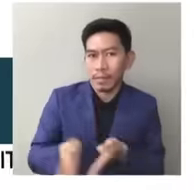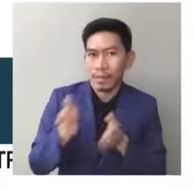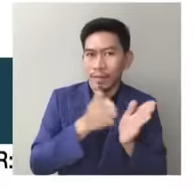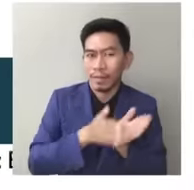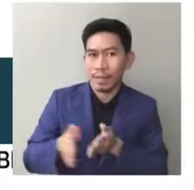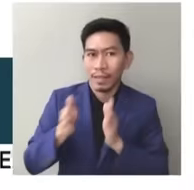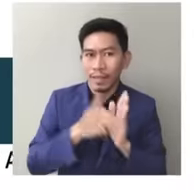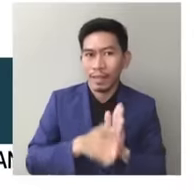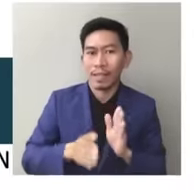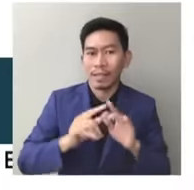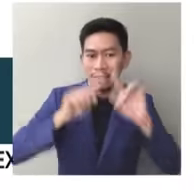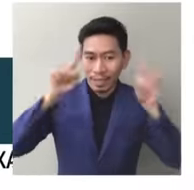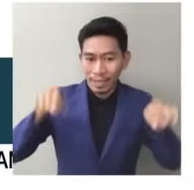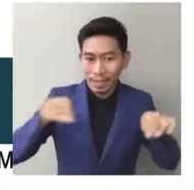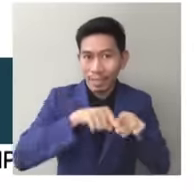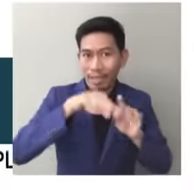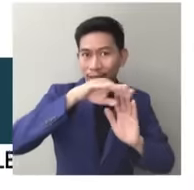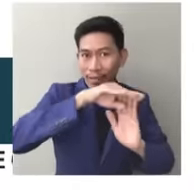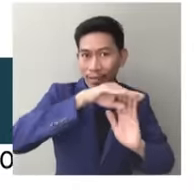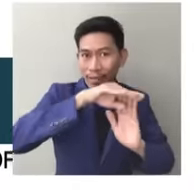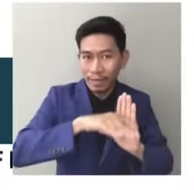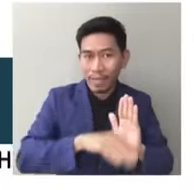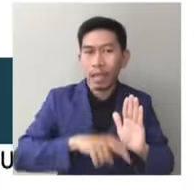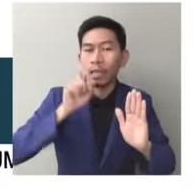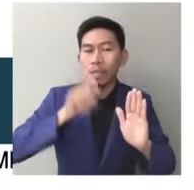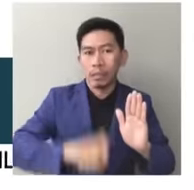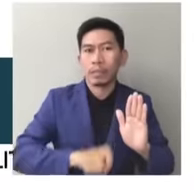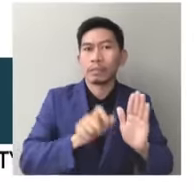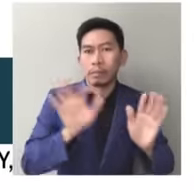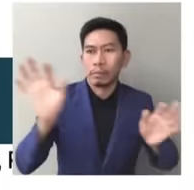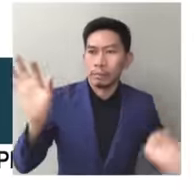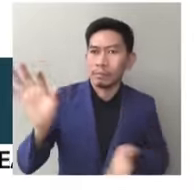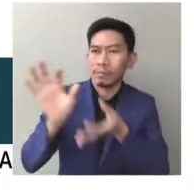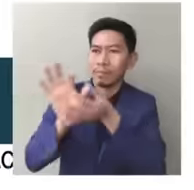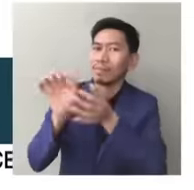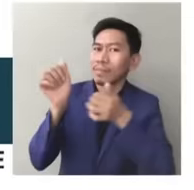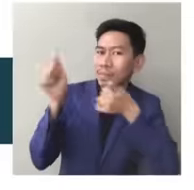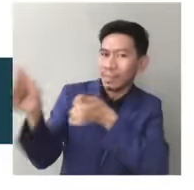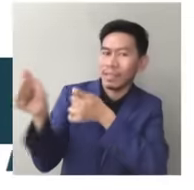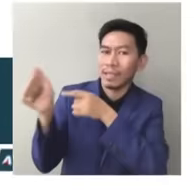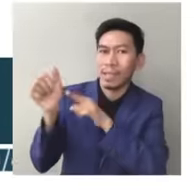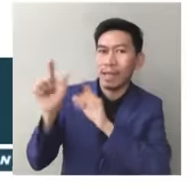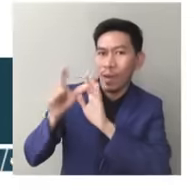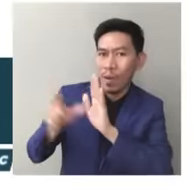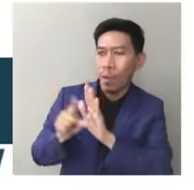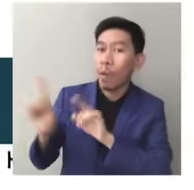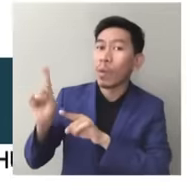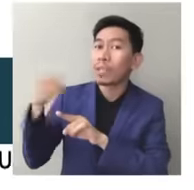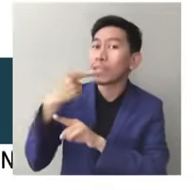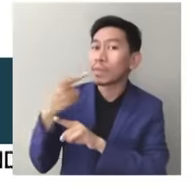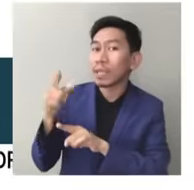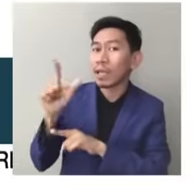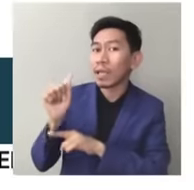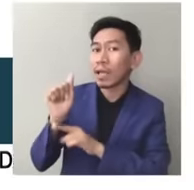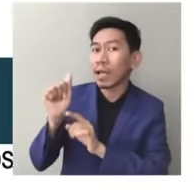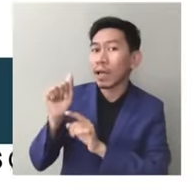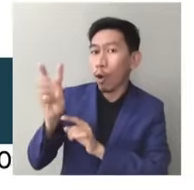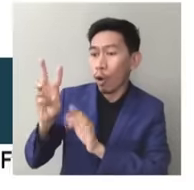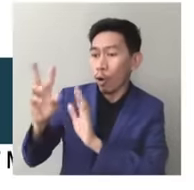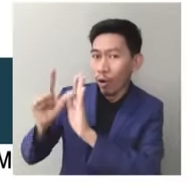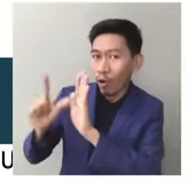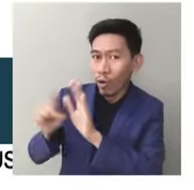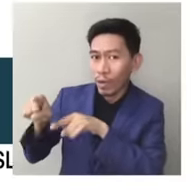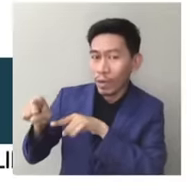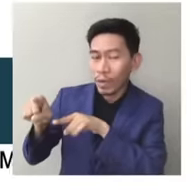management plan, it must be consistent with the law. And what does the law say? Enhancement